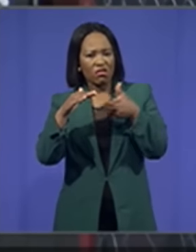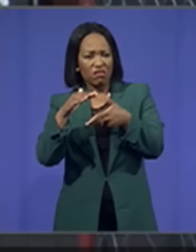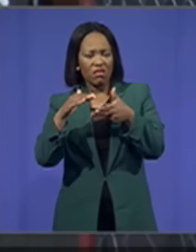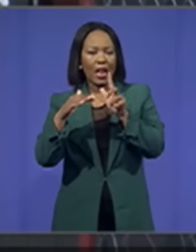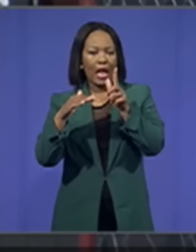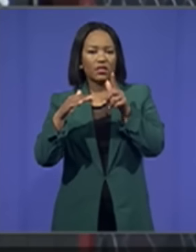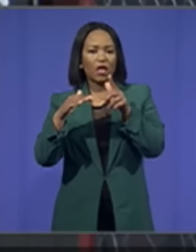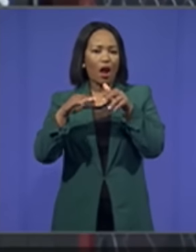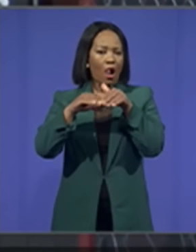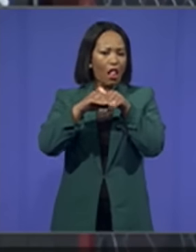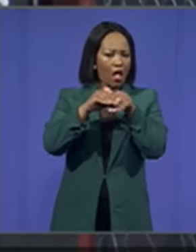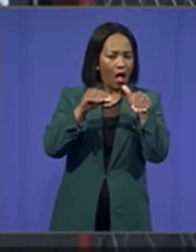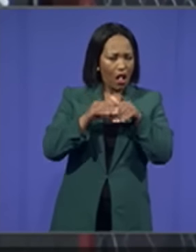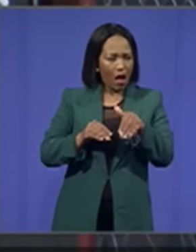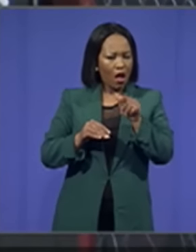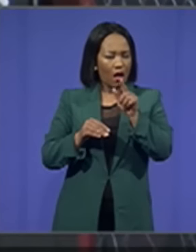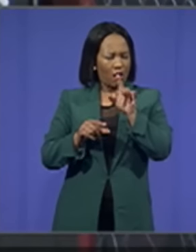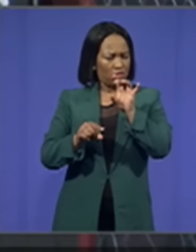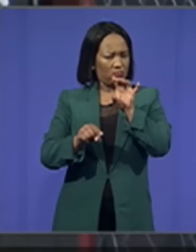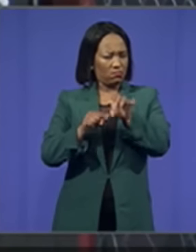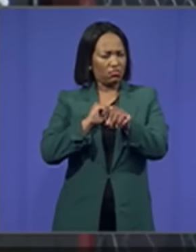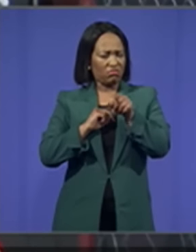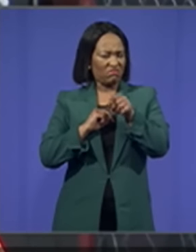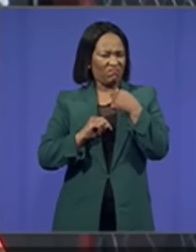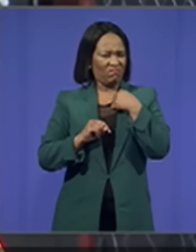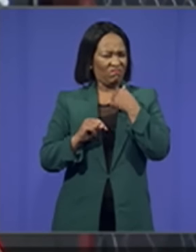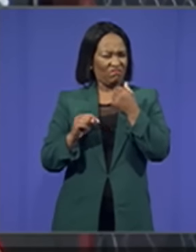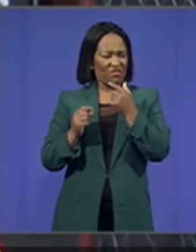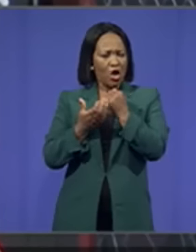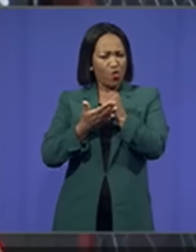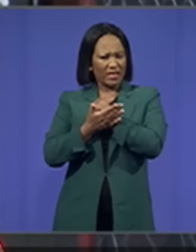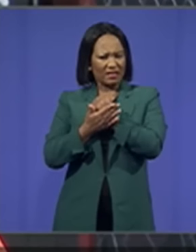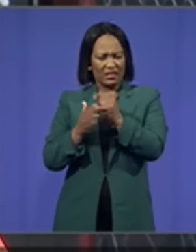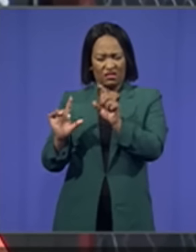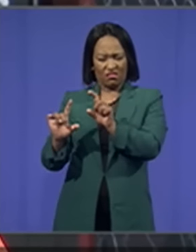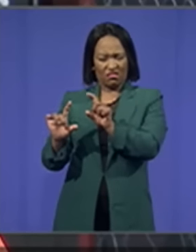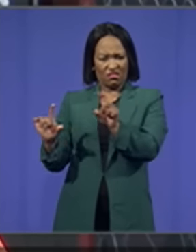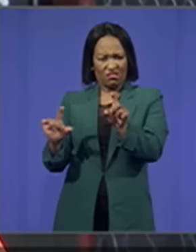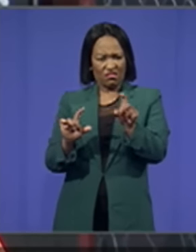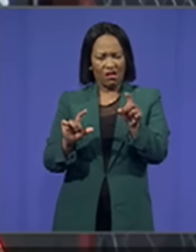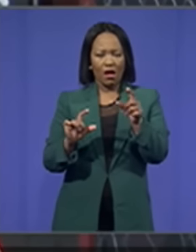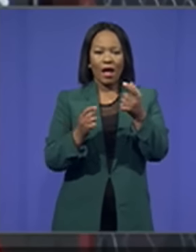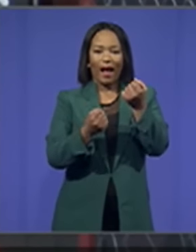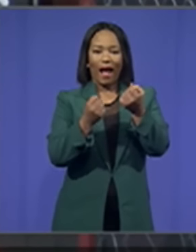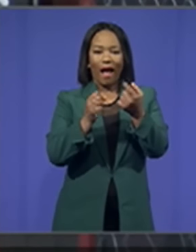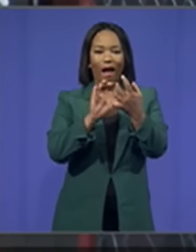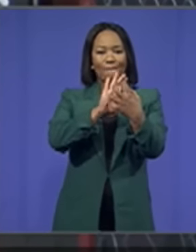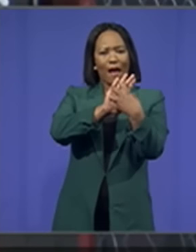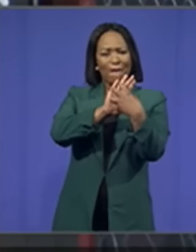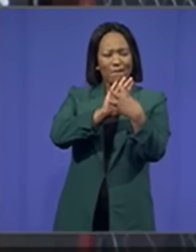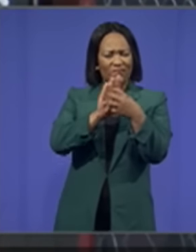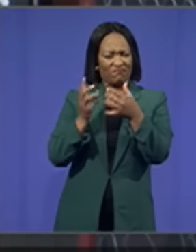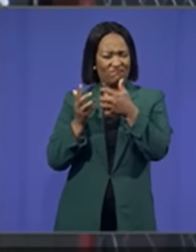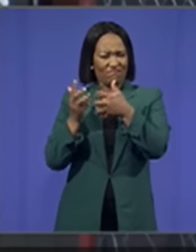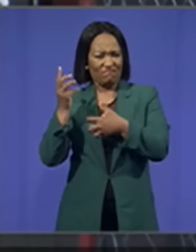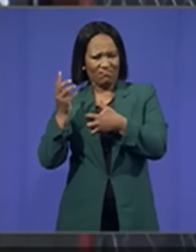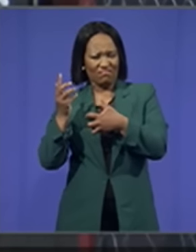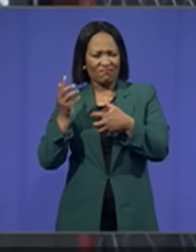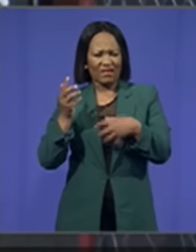le tse di nomoro plate tsa bona ha re di sheba ha di tsamaelane le di disk mono, chassis number le engine number ha